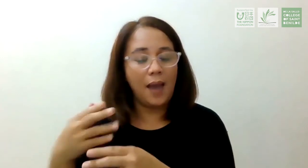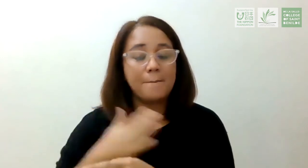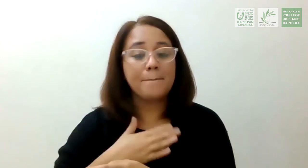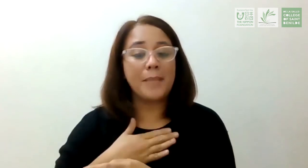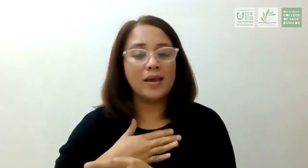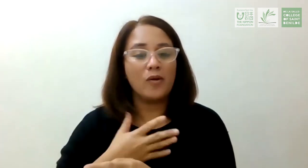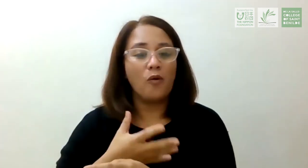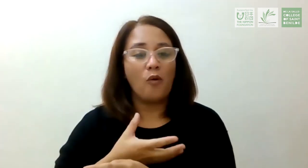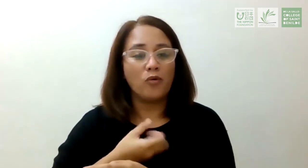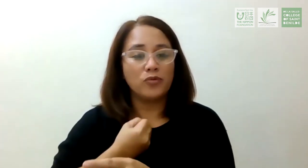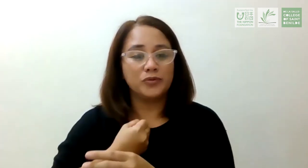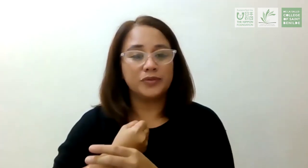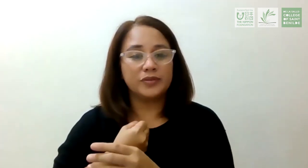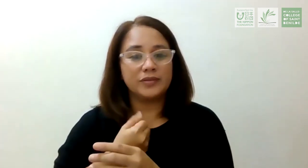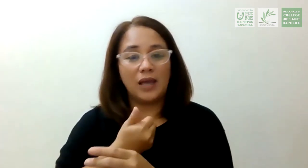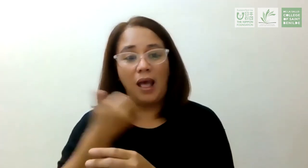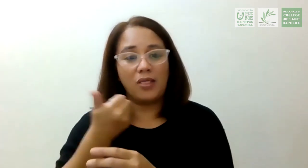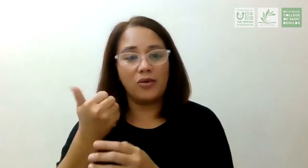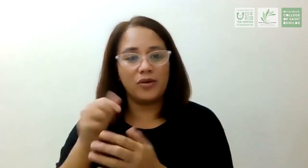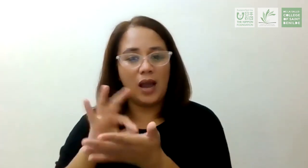forward it on from there.